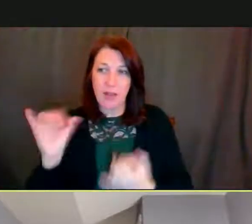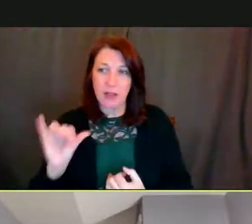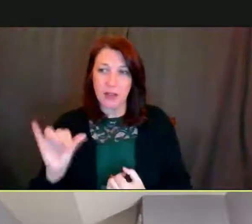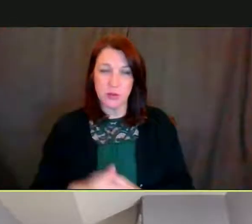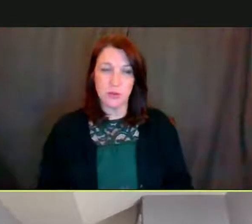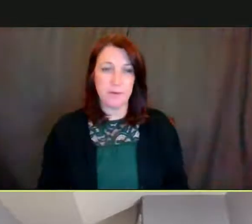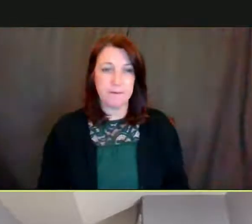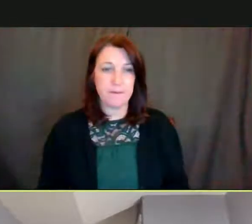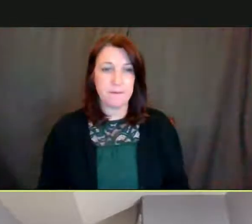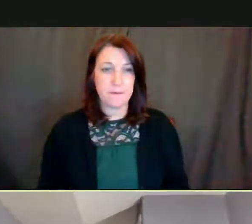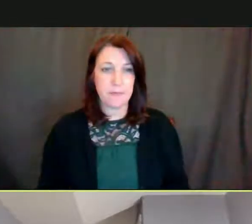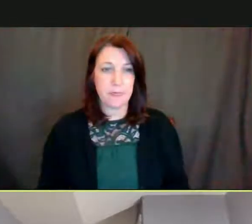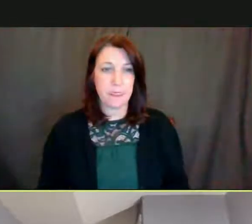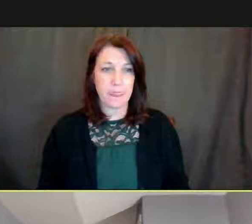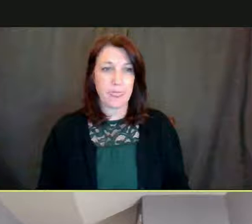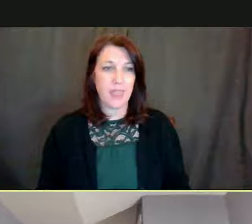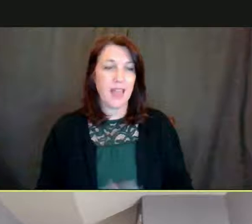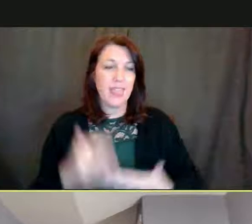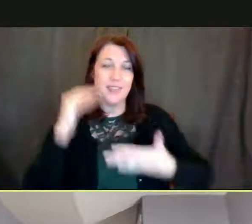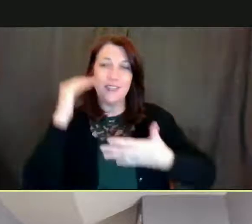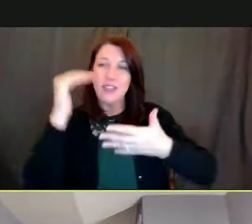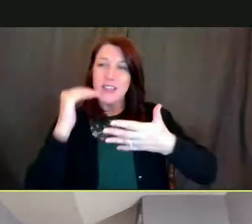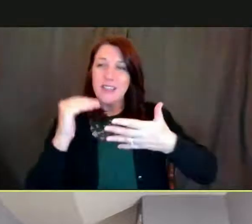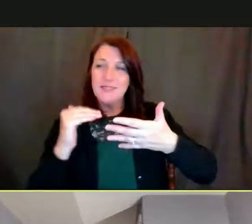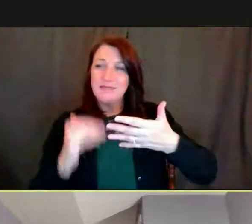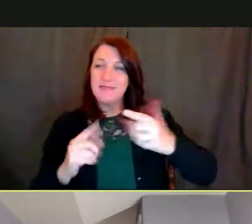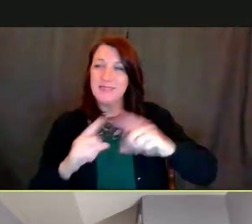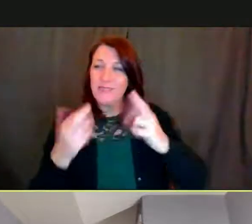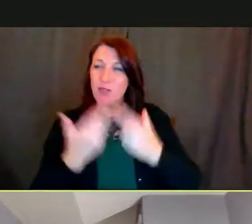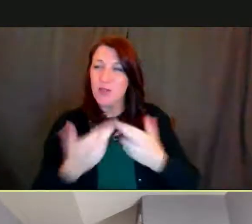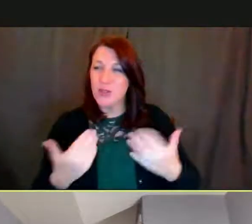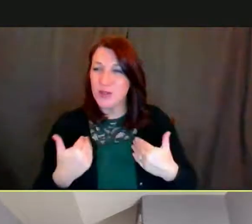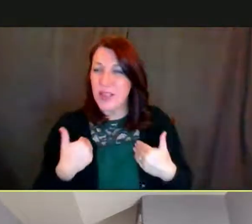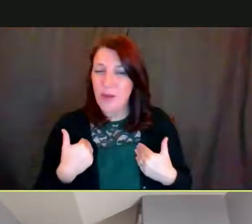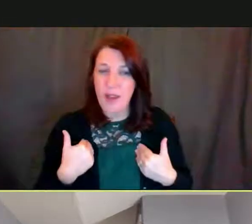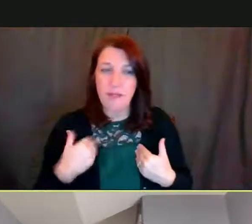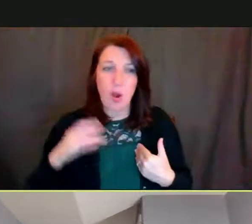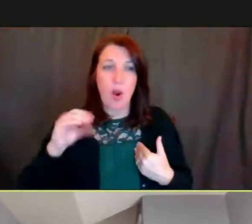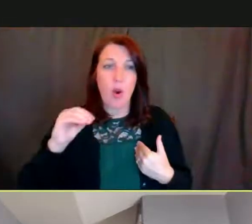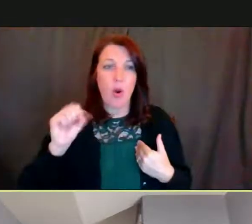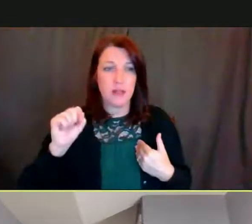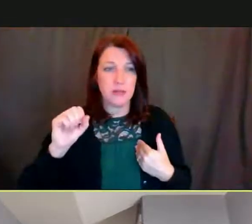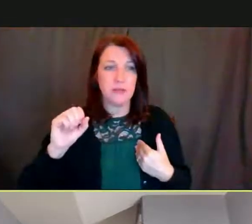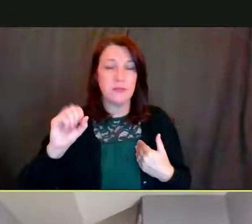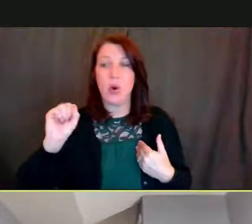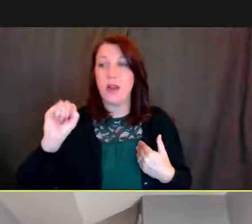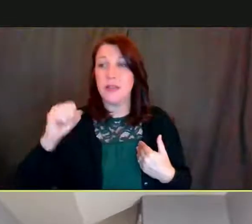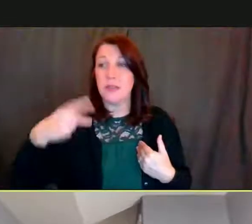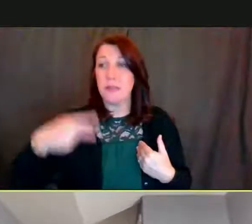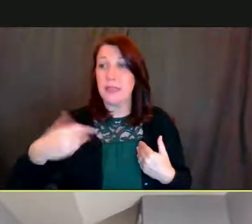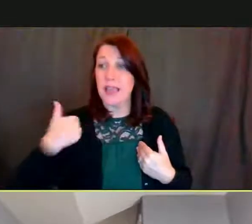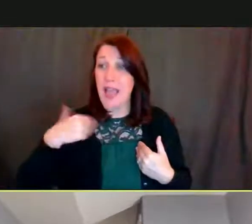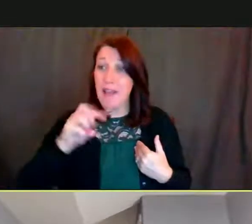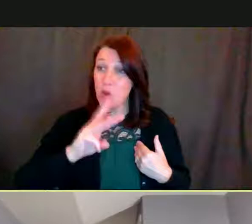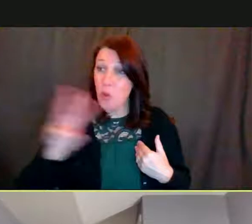So this is just a list of the different resources that we have here. OSP does maintain a website that has a number of things like old versions of